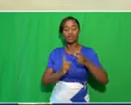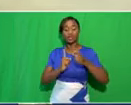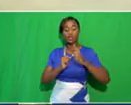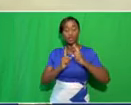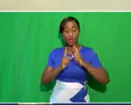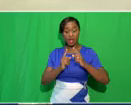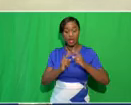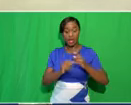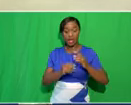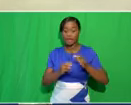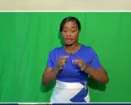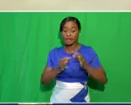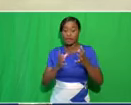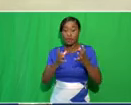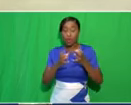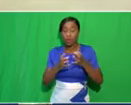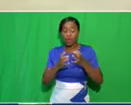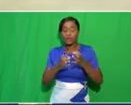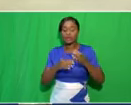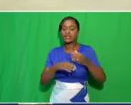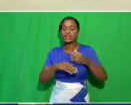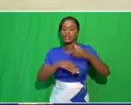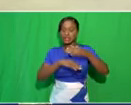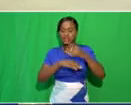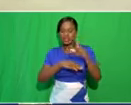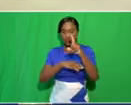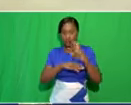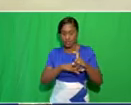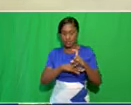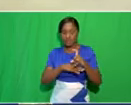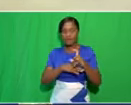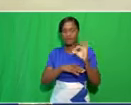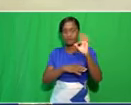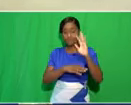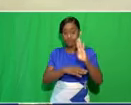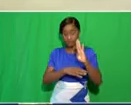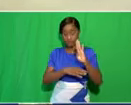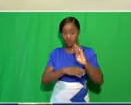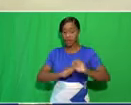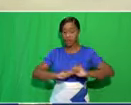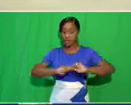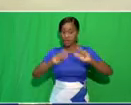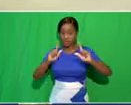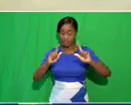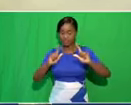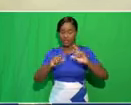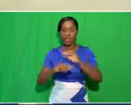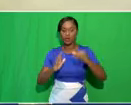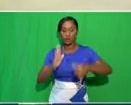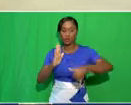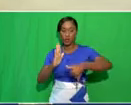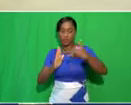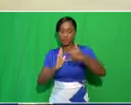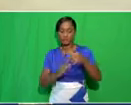if you so wish. You can send your comments and questions via a Facebook live stream and on WhatsApp